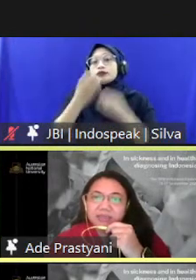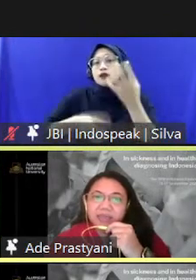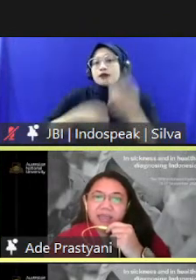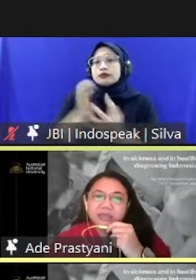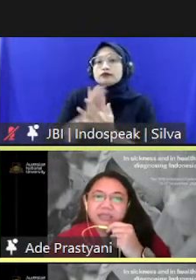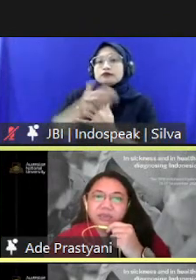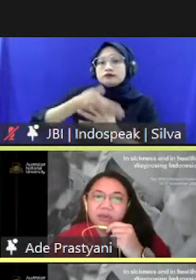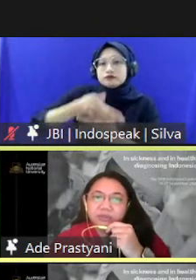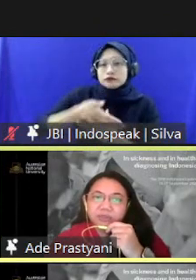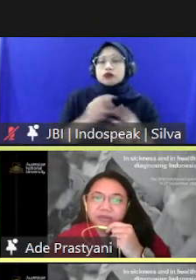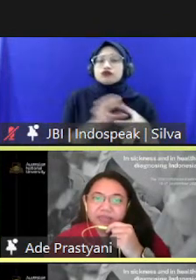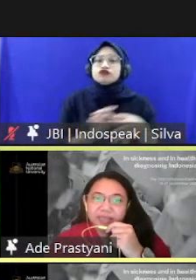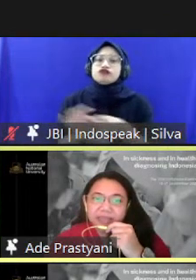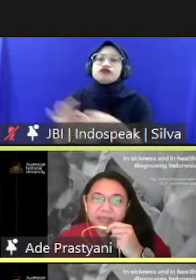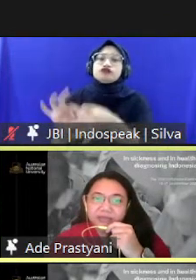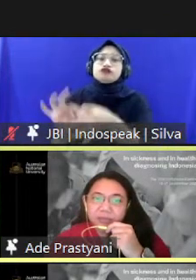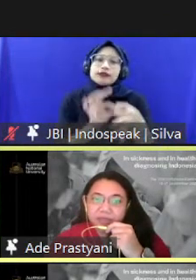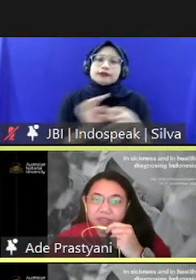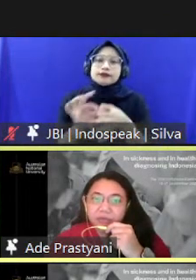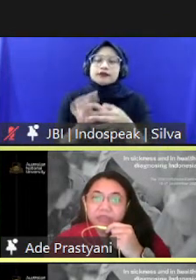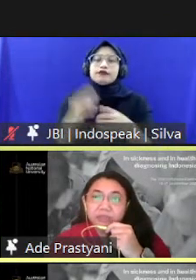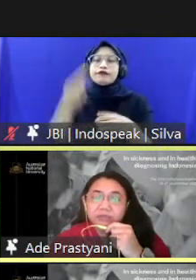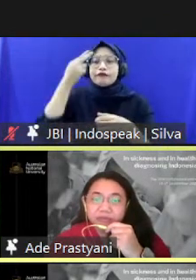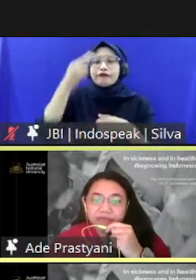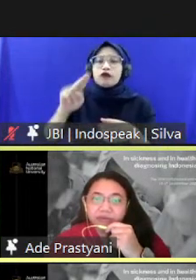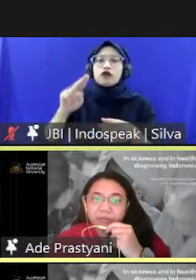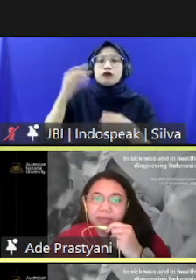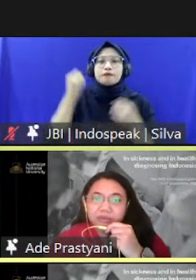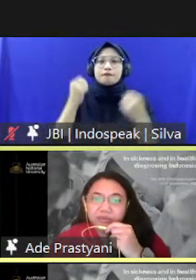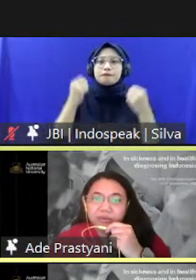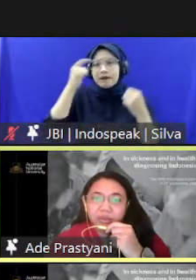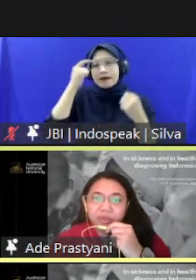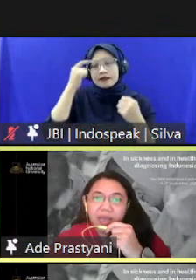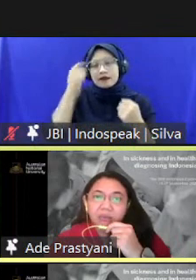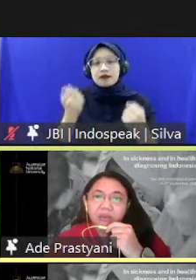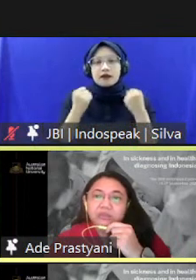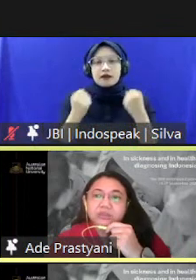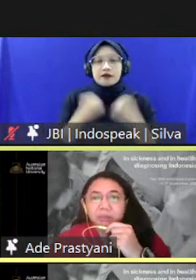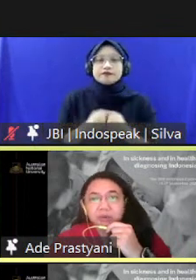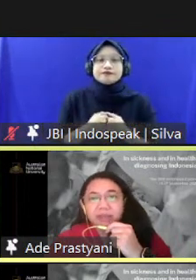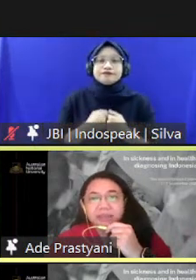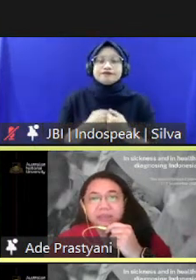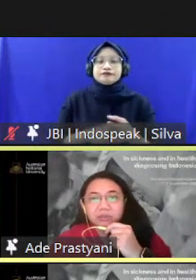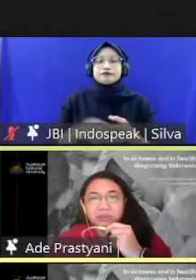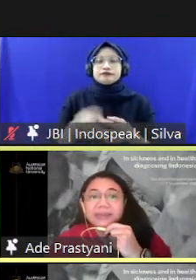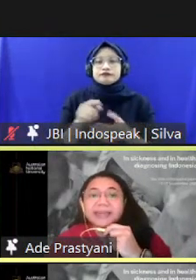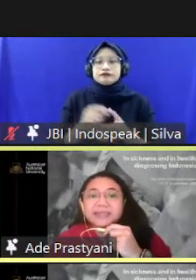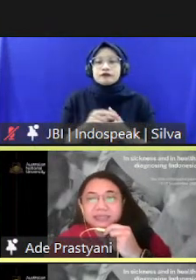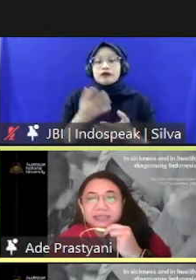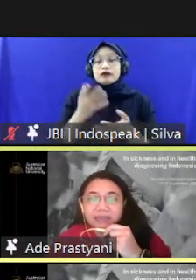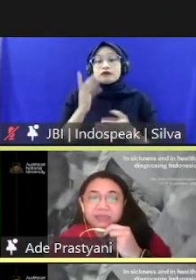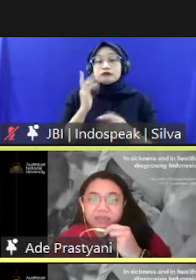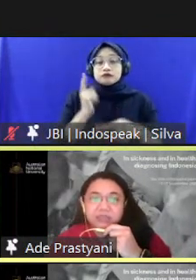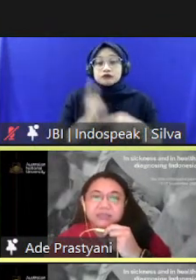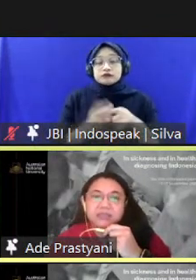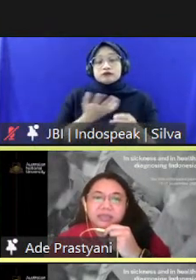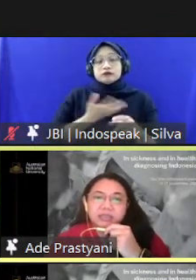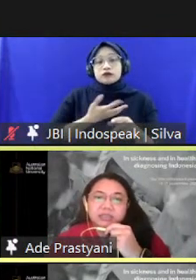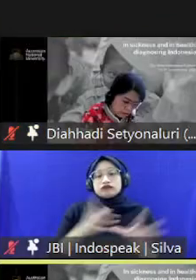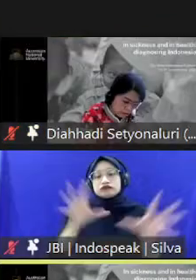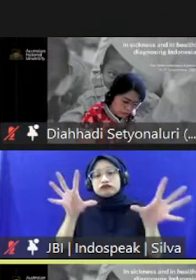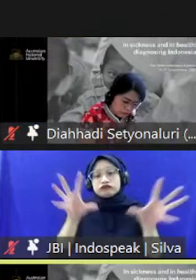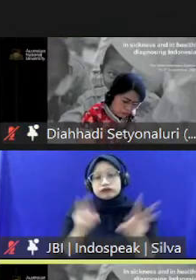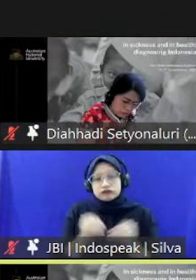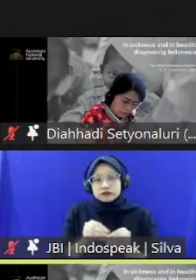contexts, and using one observed case of a person who has been freed from Pasung, I want to summarize what lessons I have learned.